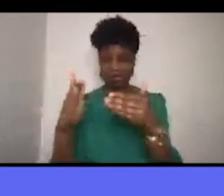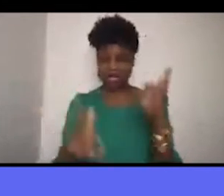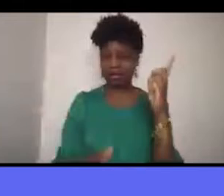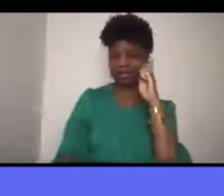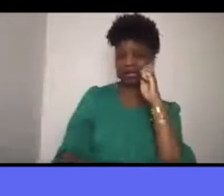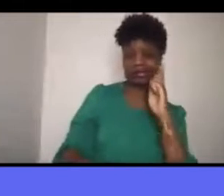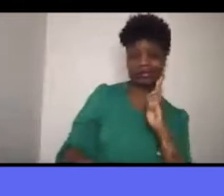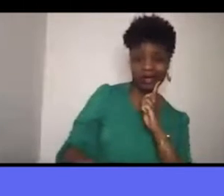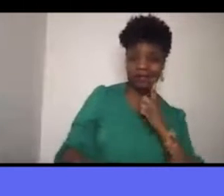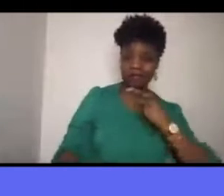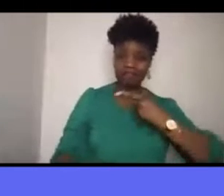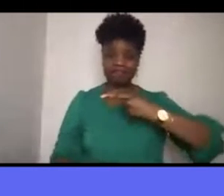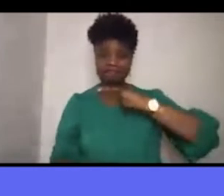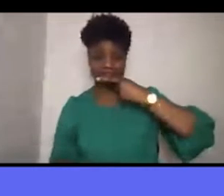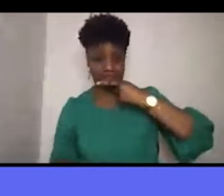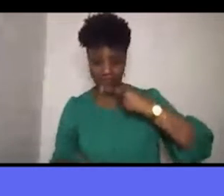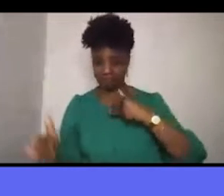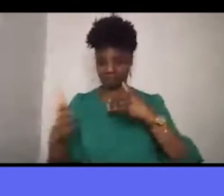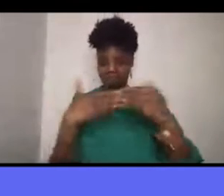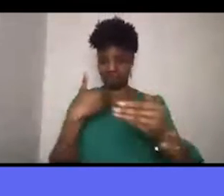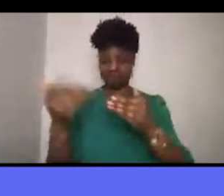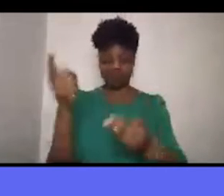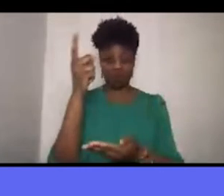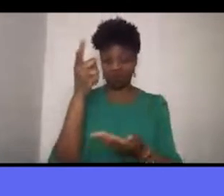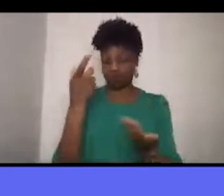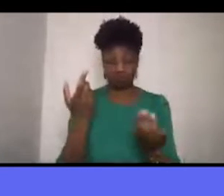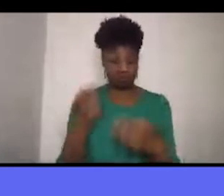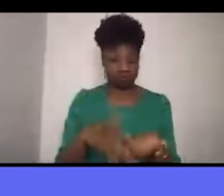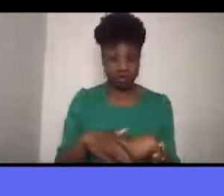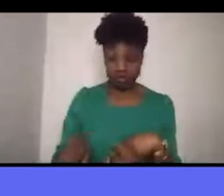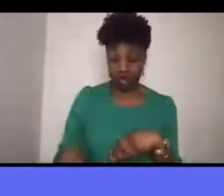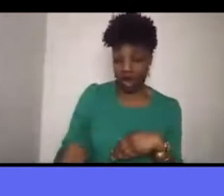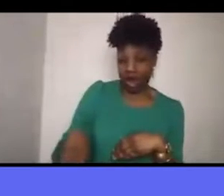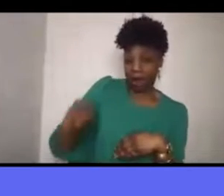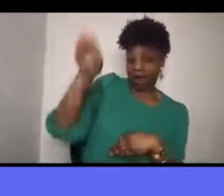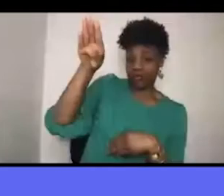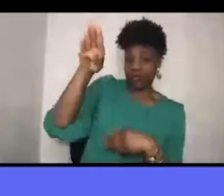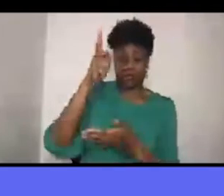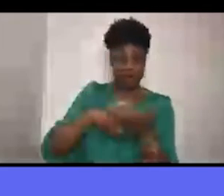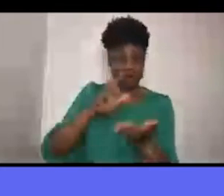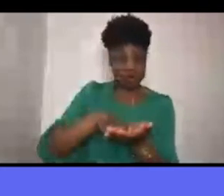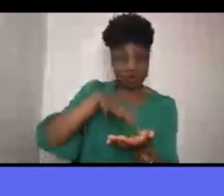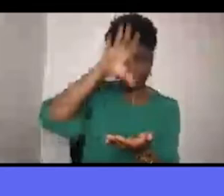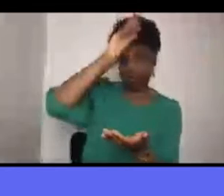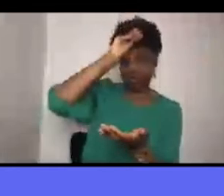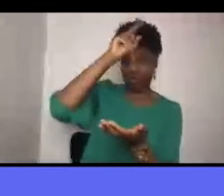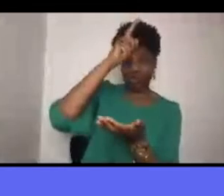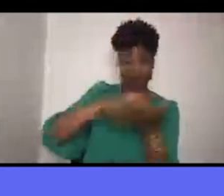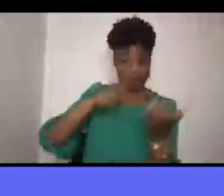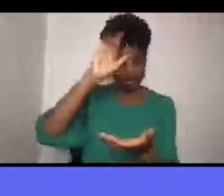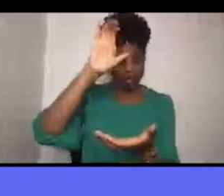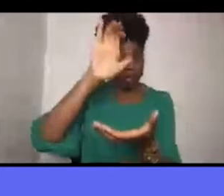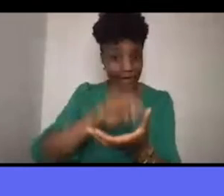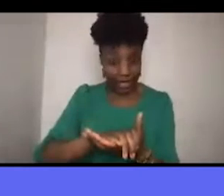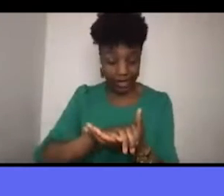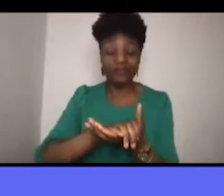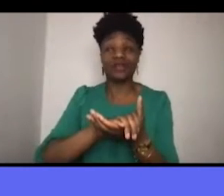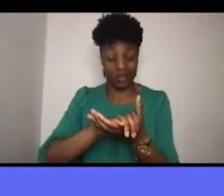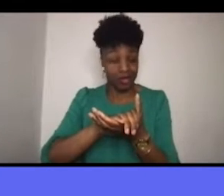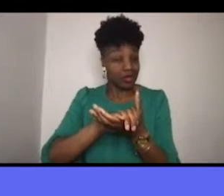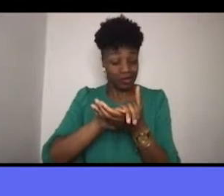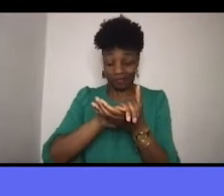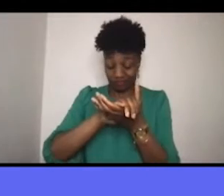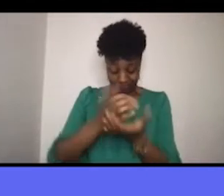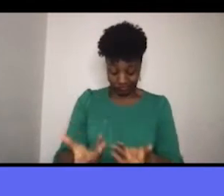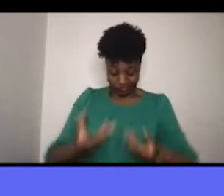it doesn't matter what you learn, what you picked up, and what you believed, what stuck with you. That shows up in our